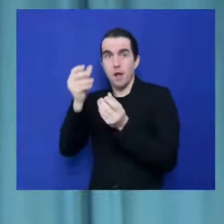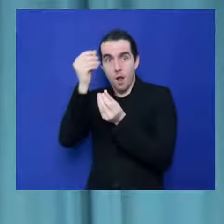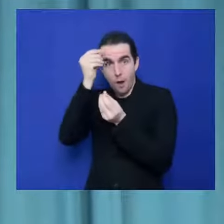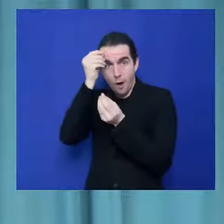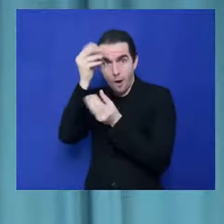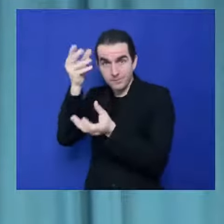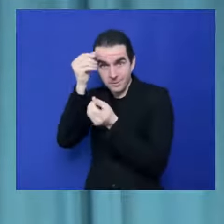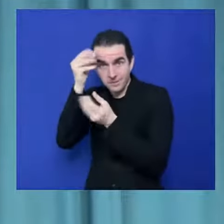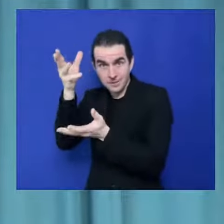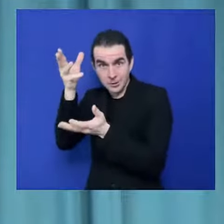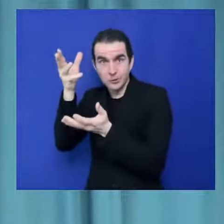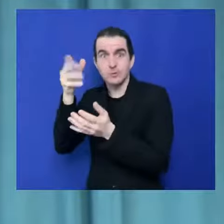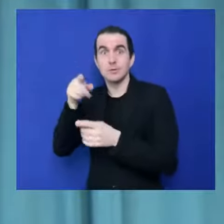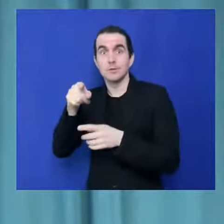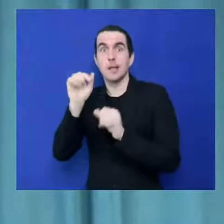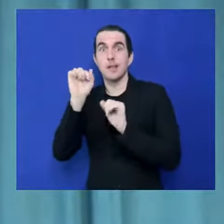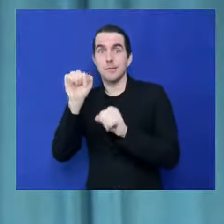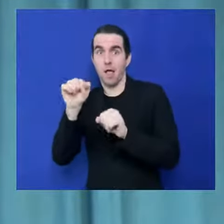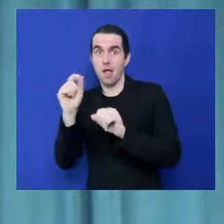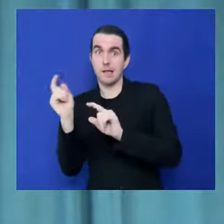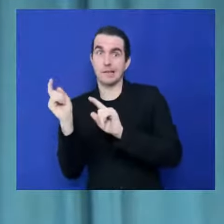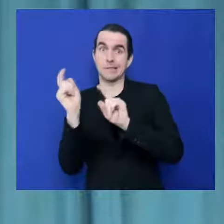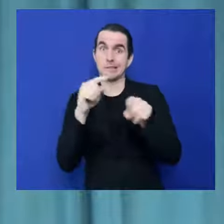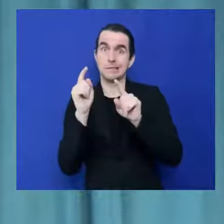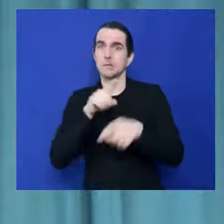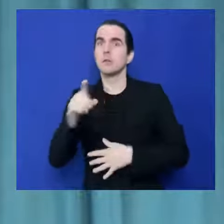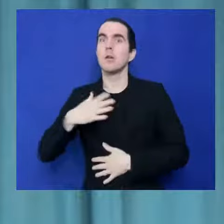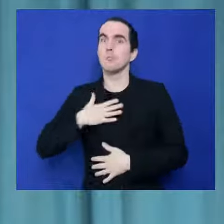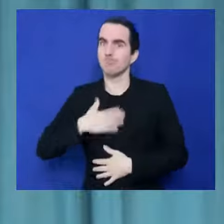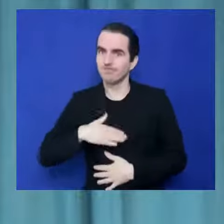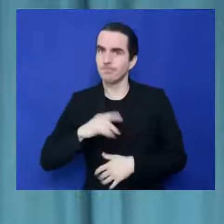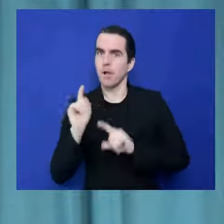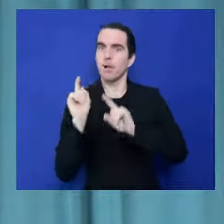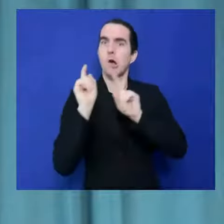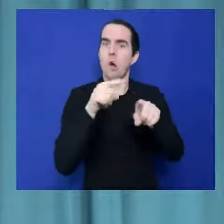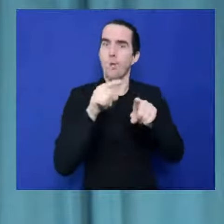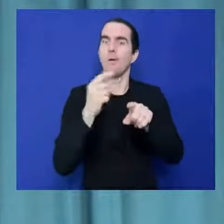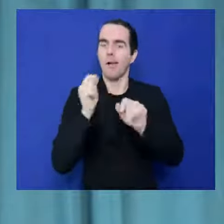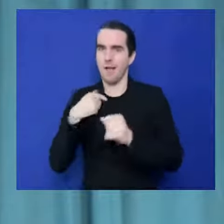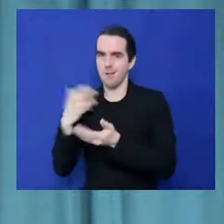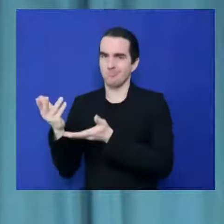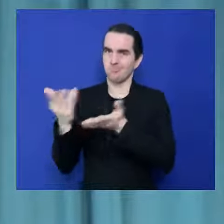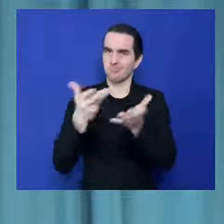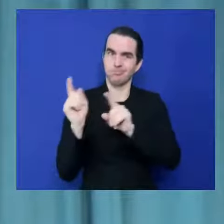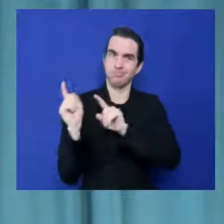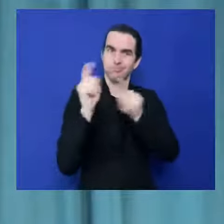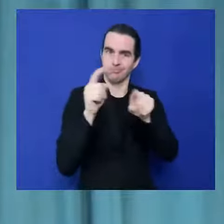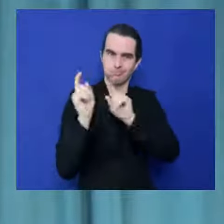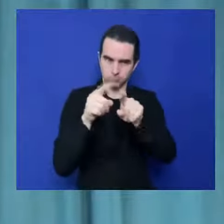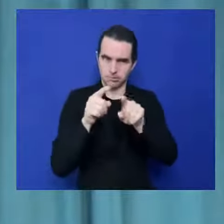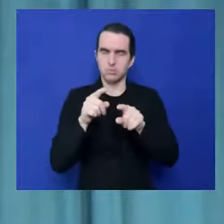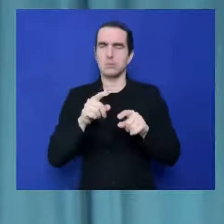location calculations happens locally on the device, it's not happening on the server.